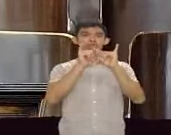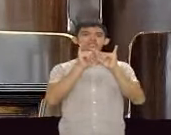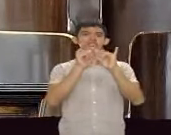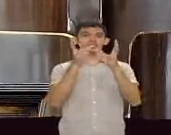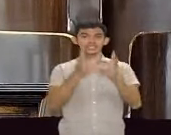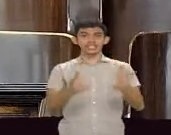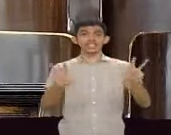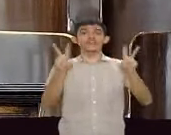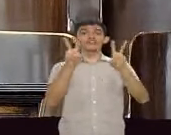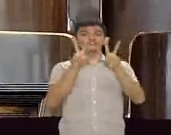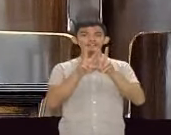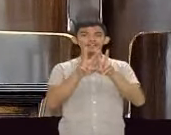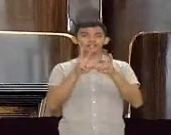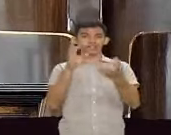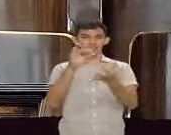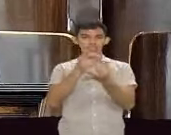family.